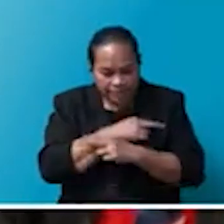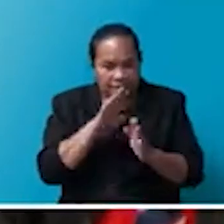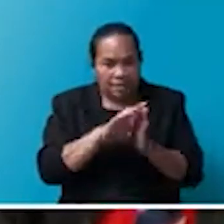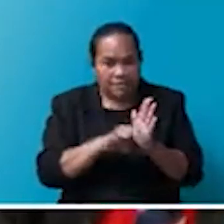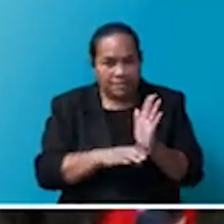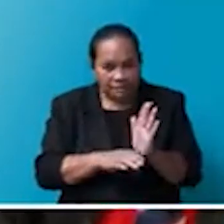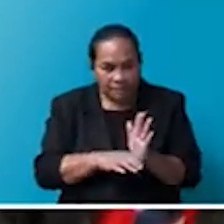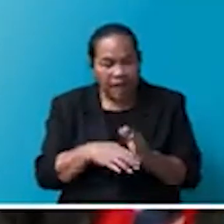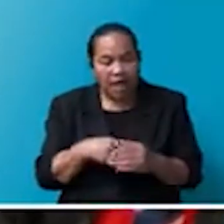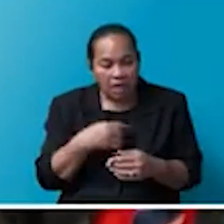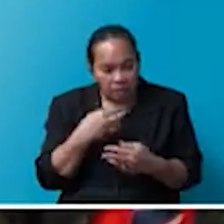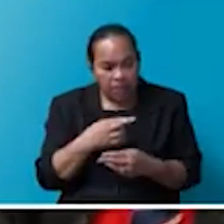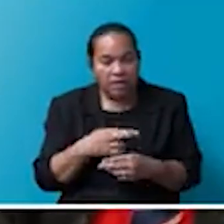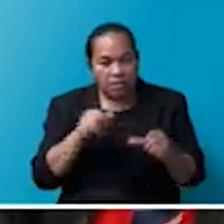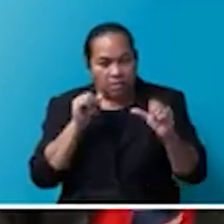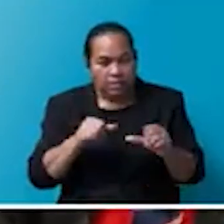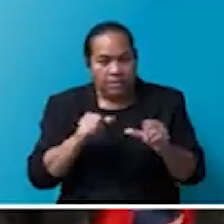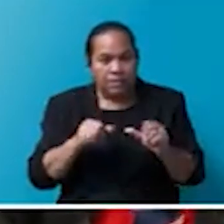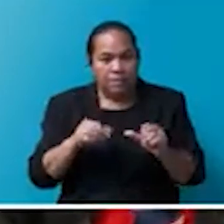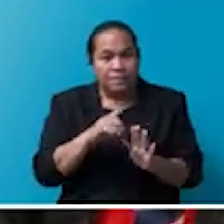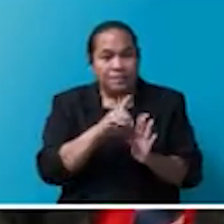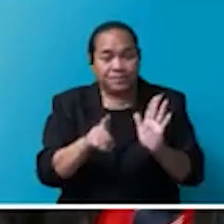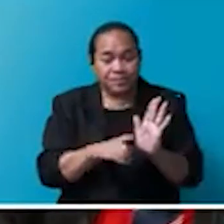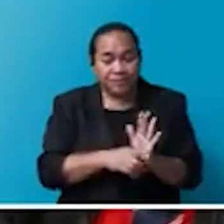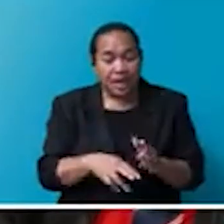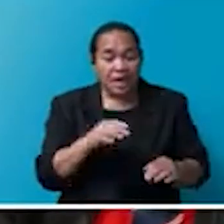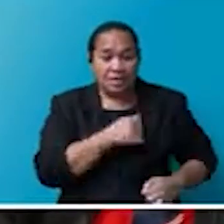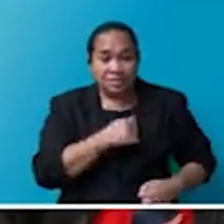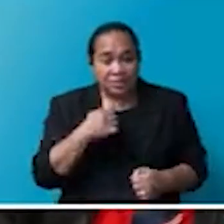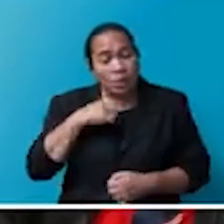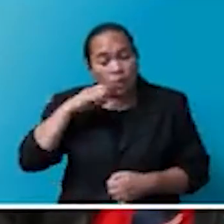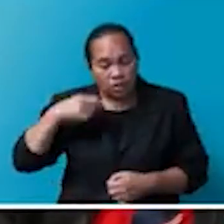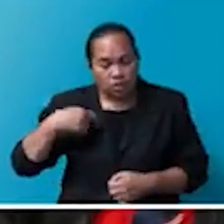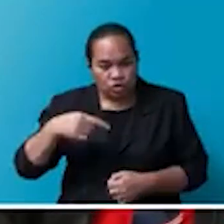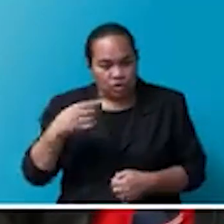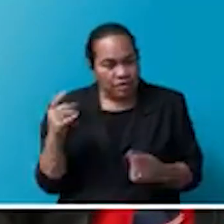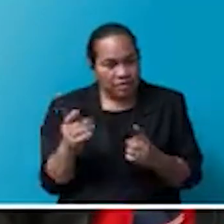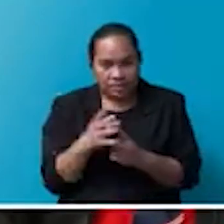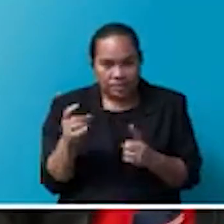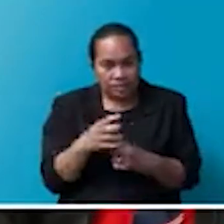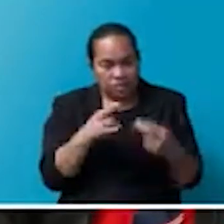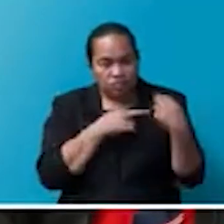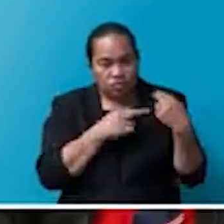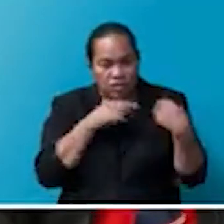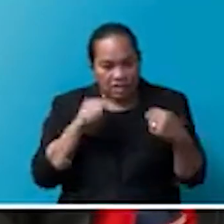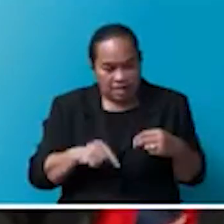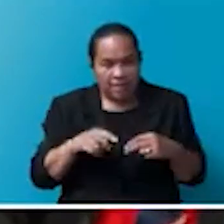defend our democracy. The RFMF will continue to have a vital and relevant role in Fiji's